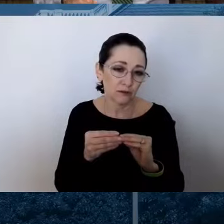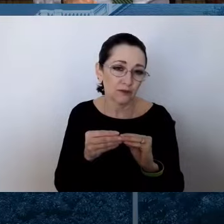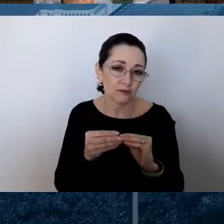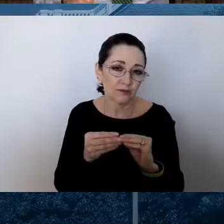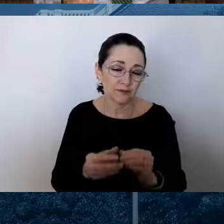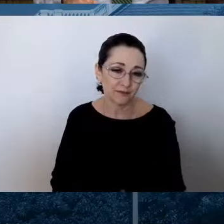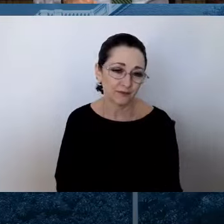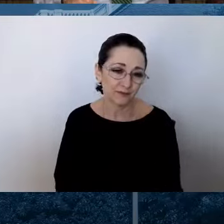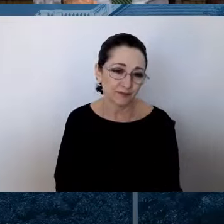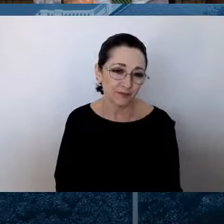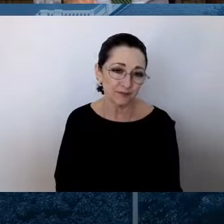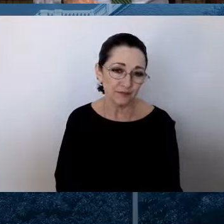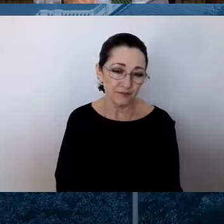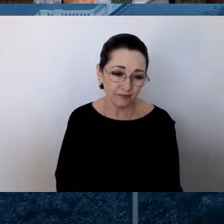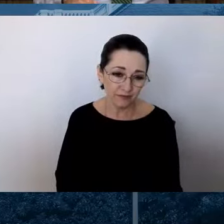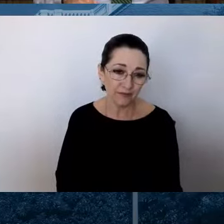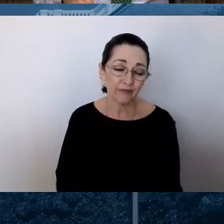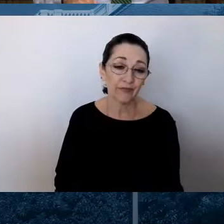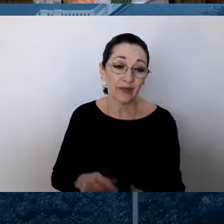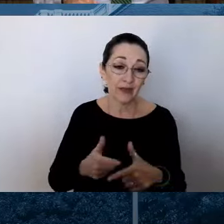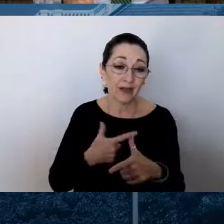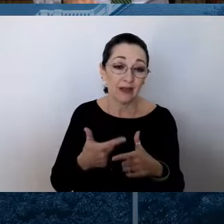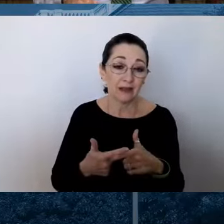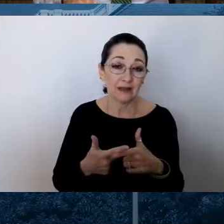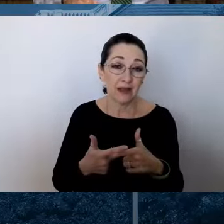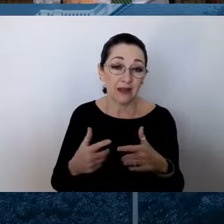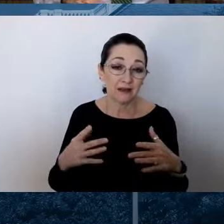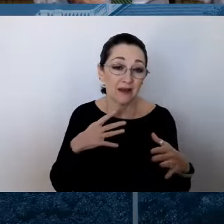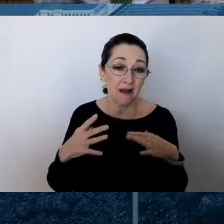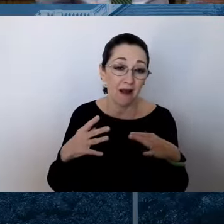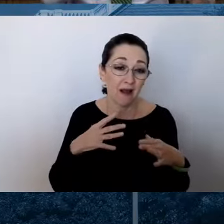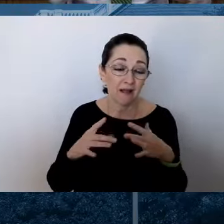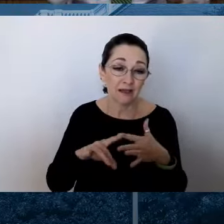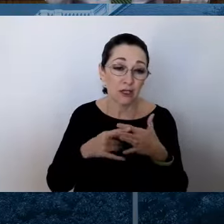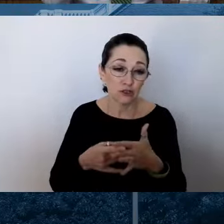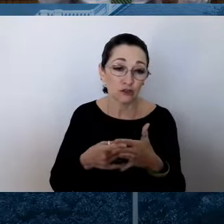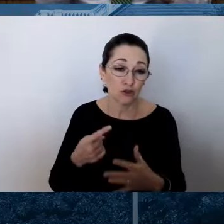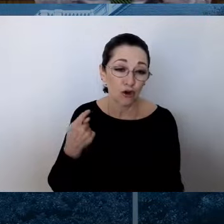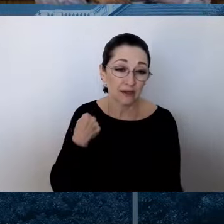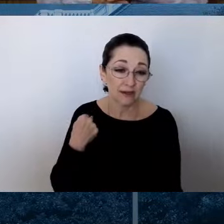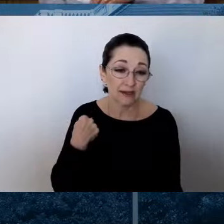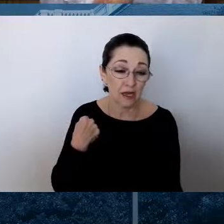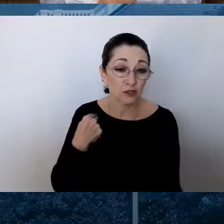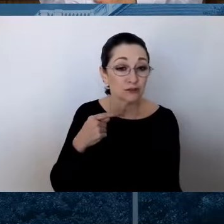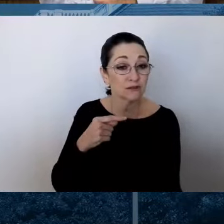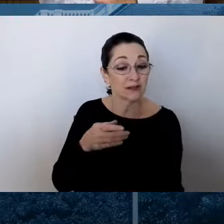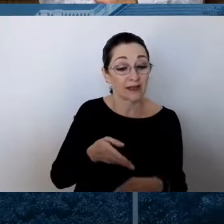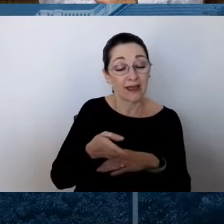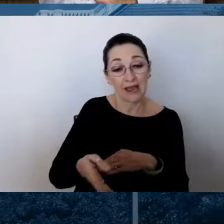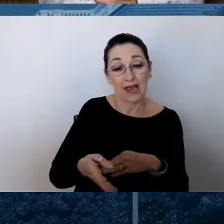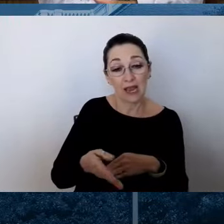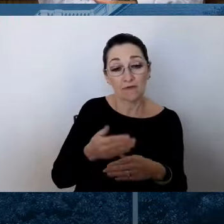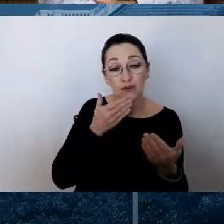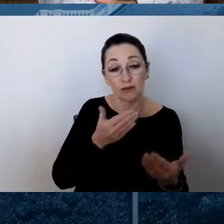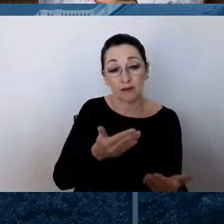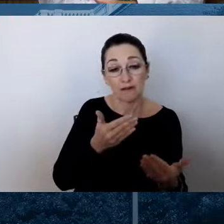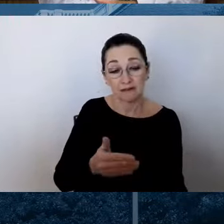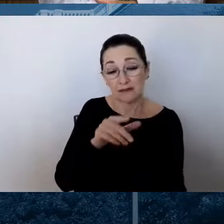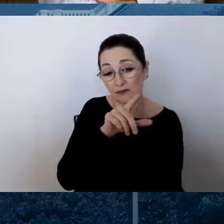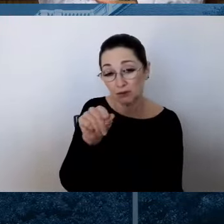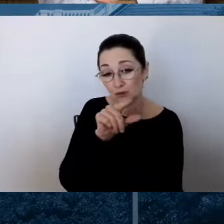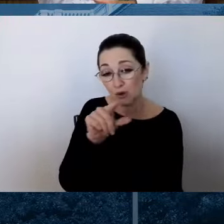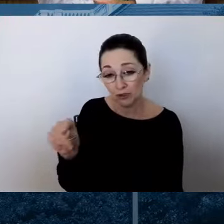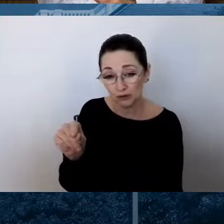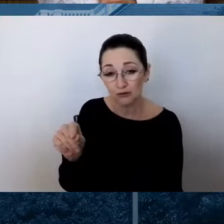It started again as the holiday season of last year of 2020 after Thanksgiving and the run up to